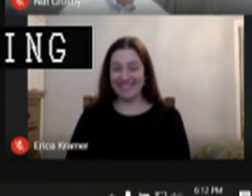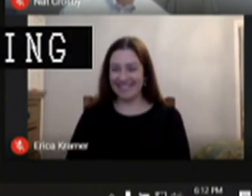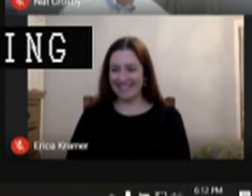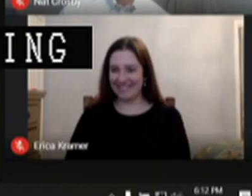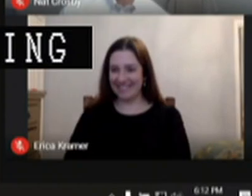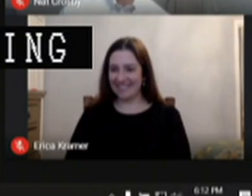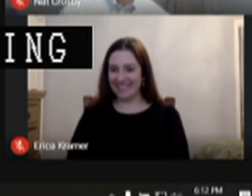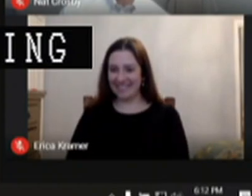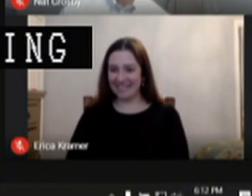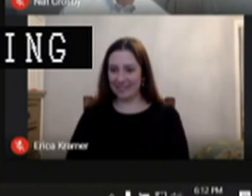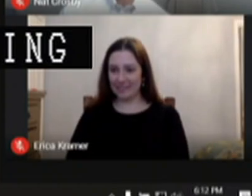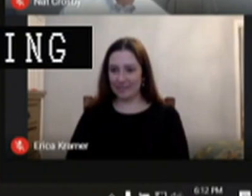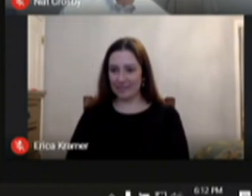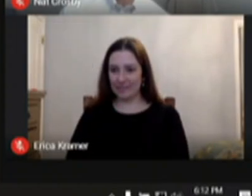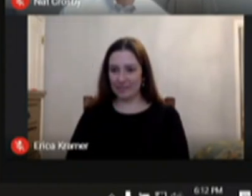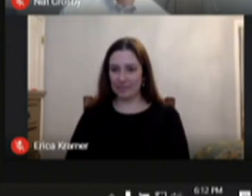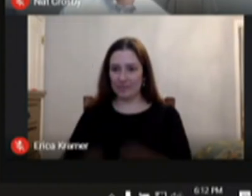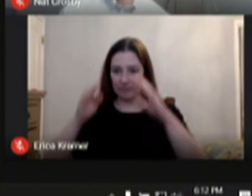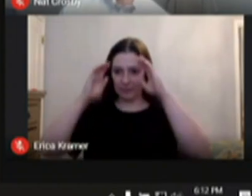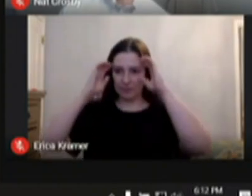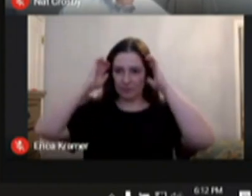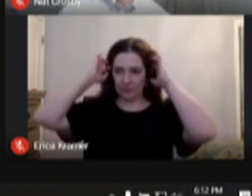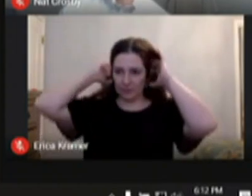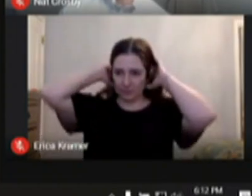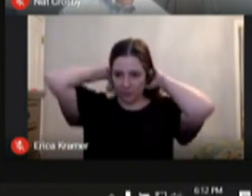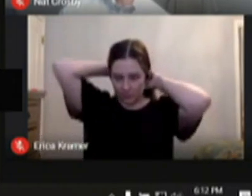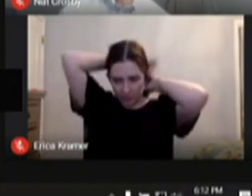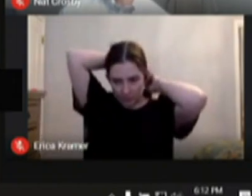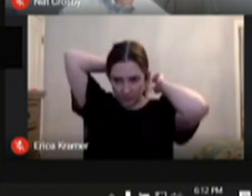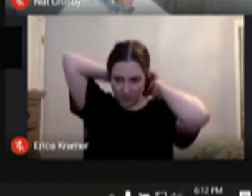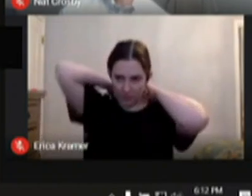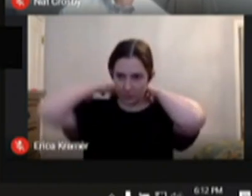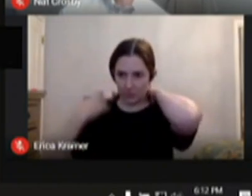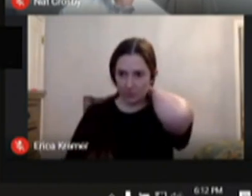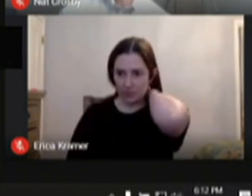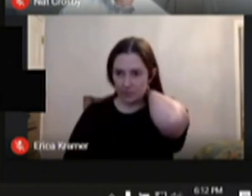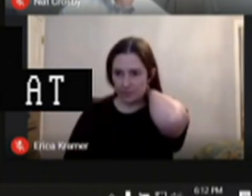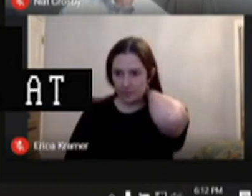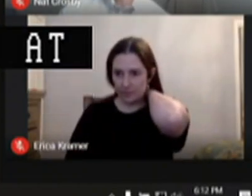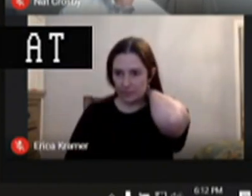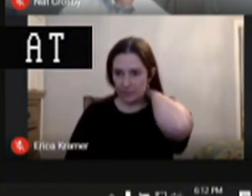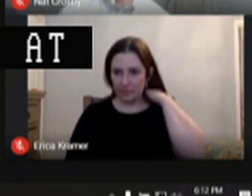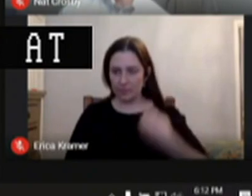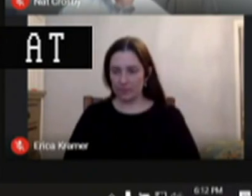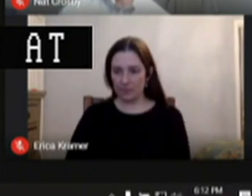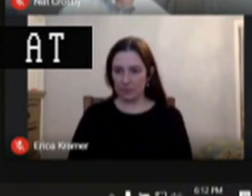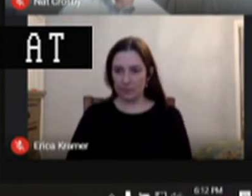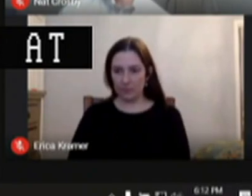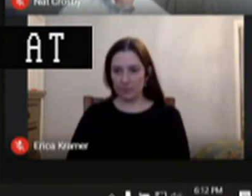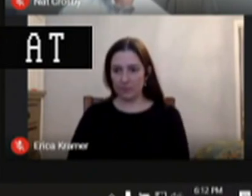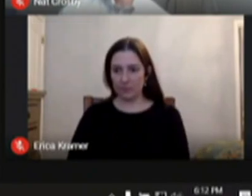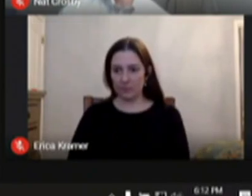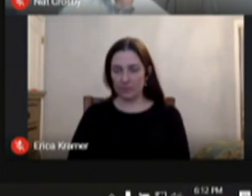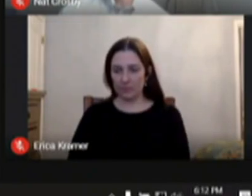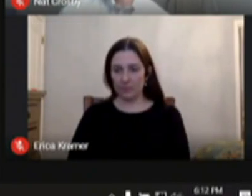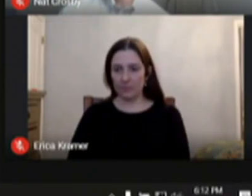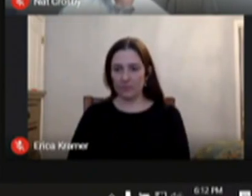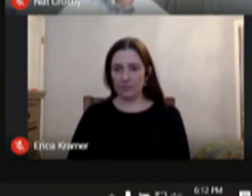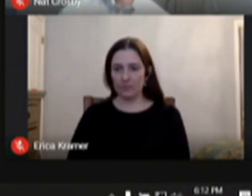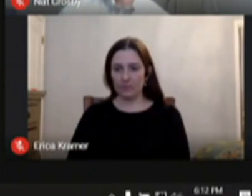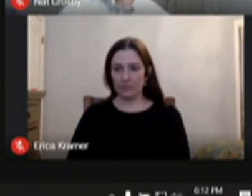In order to ask questions, I realized that I didn't cover this at the beginning. In order to ask questions, if you